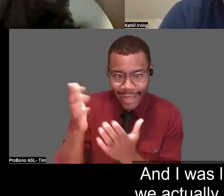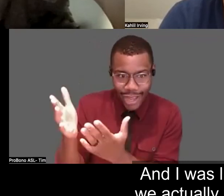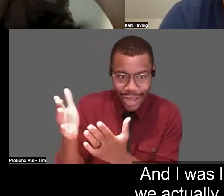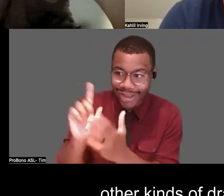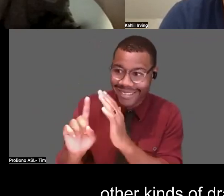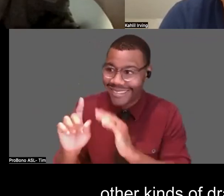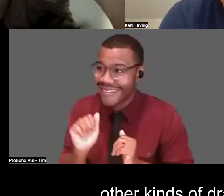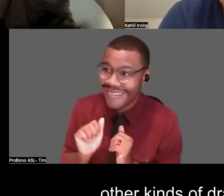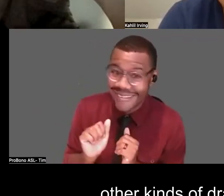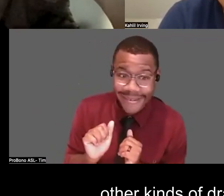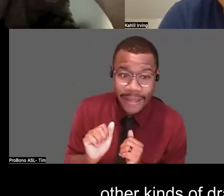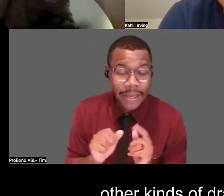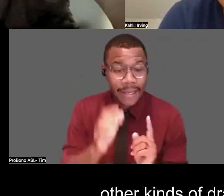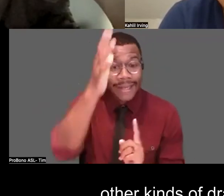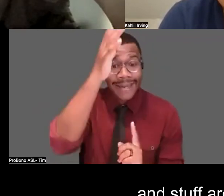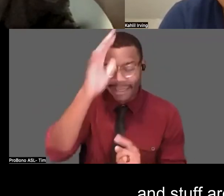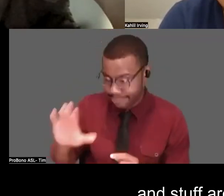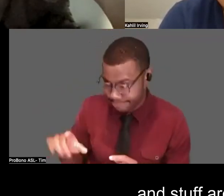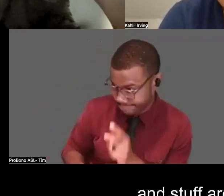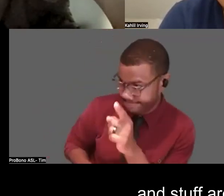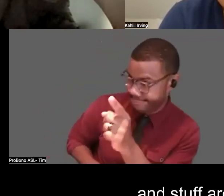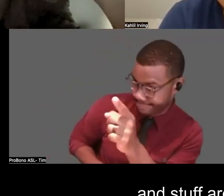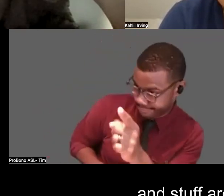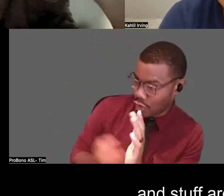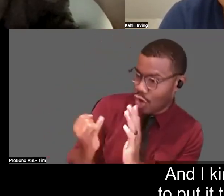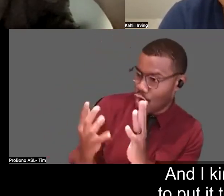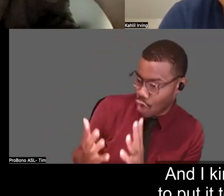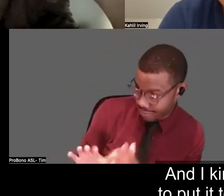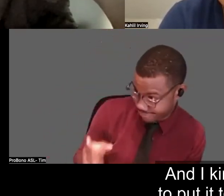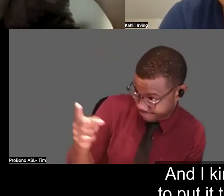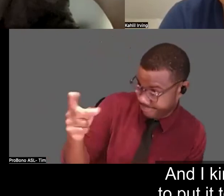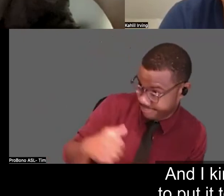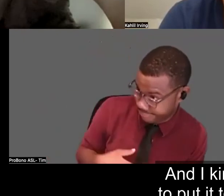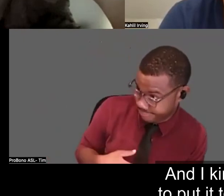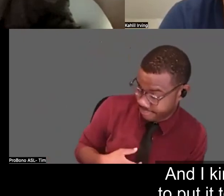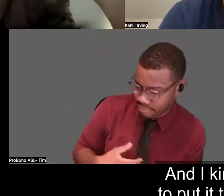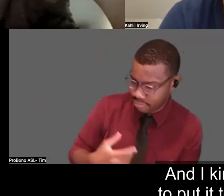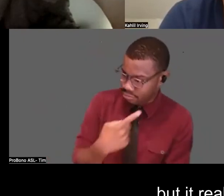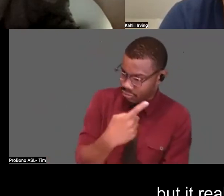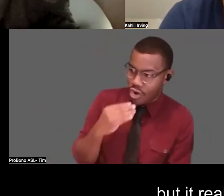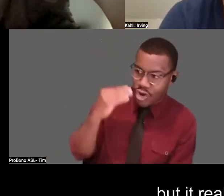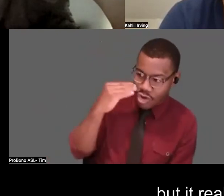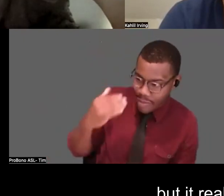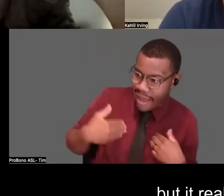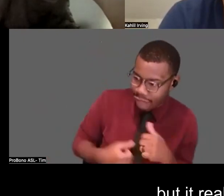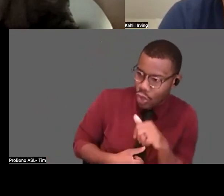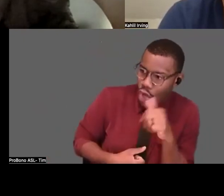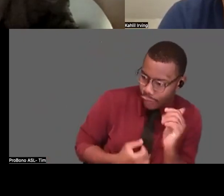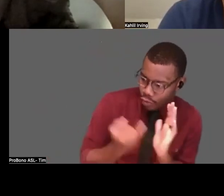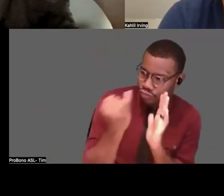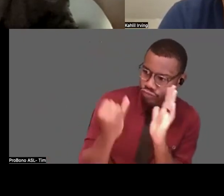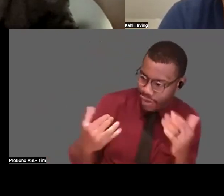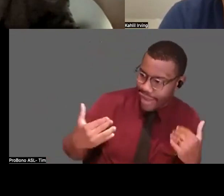have, other kinds of drawings and paintings and stuff around the house. And I kind of started to put it together then, but it really,